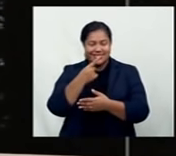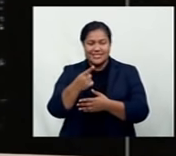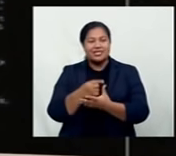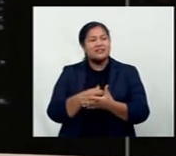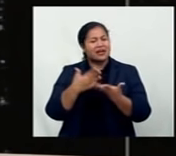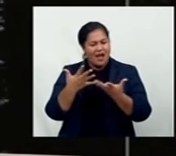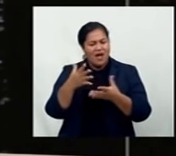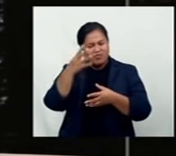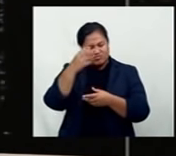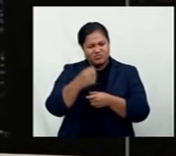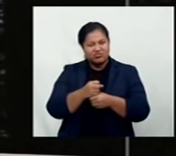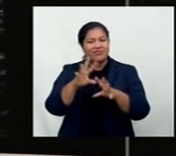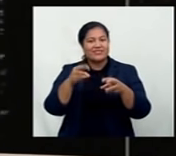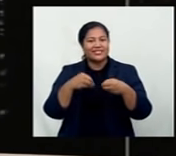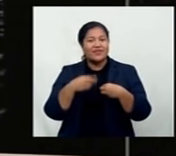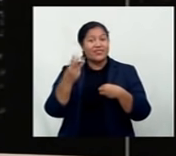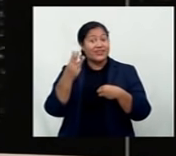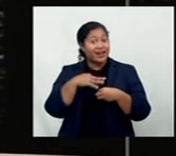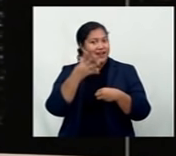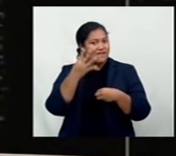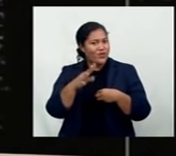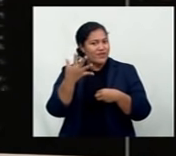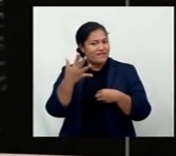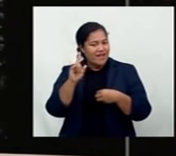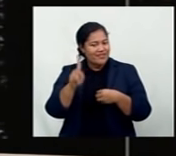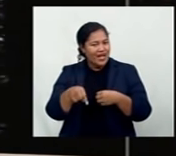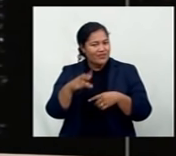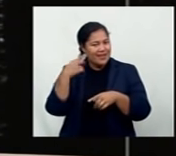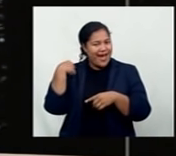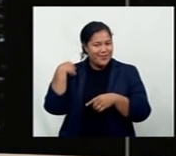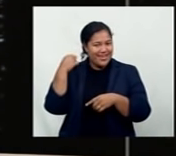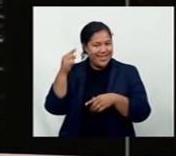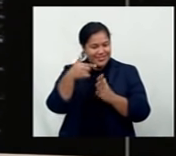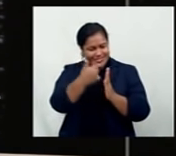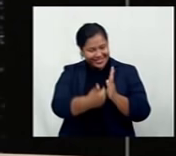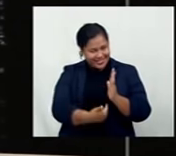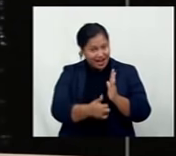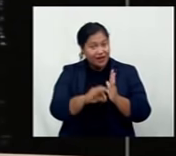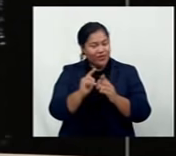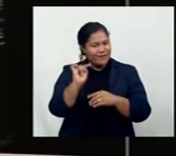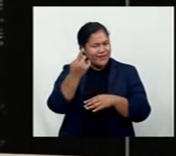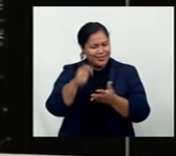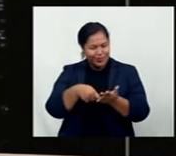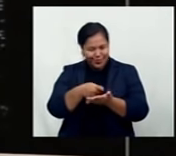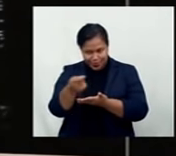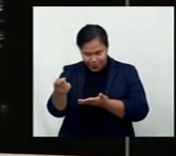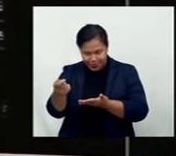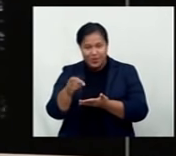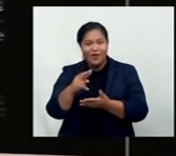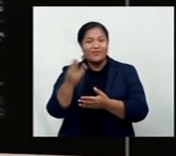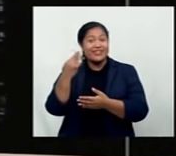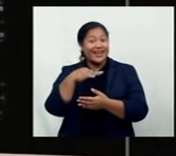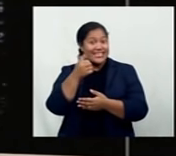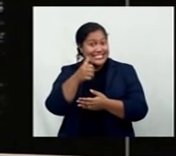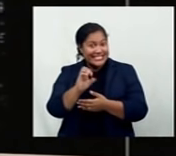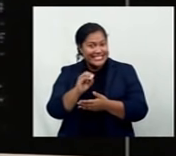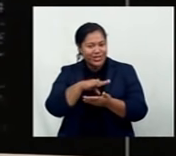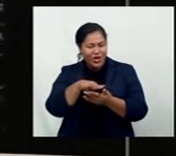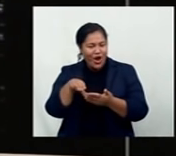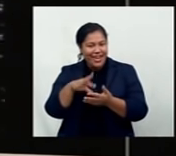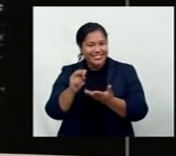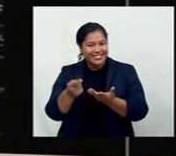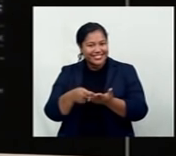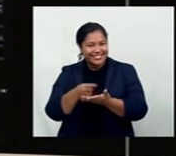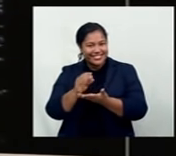far they've received 345,000 applications for the first payment of the $360 cash